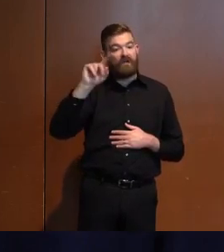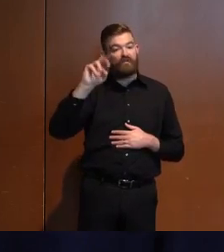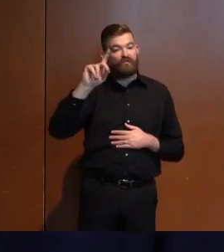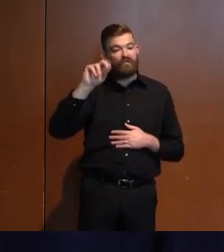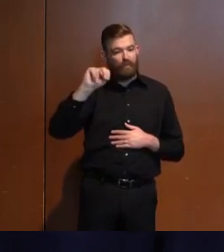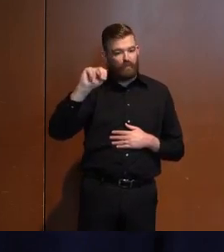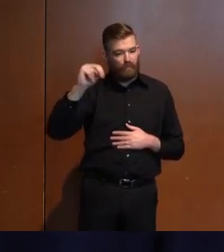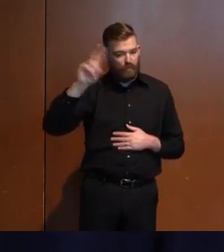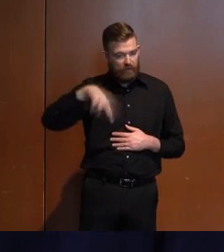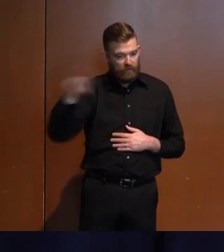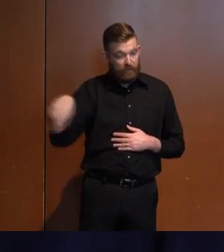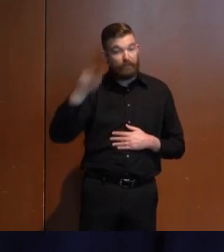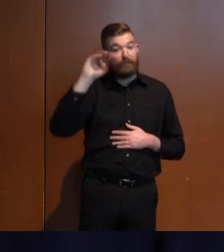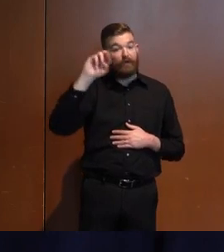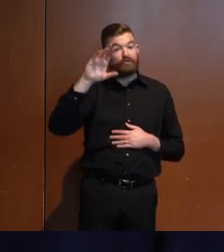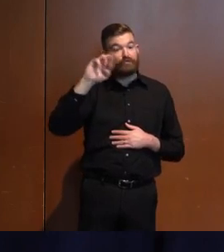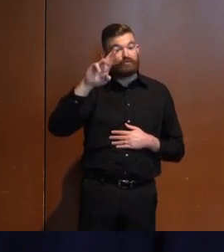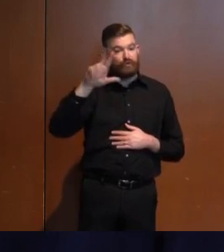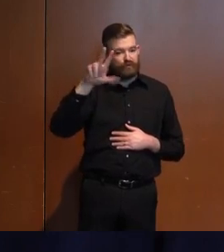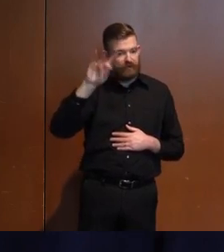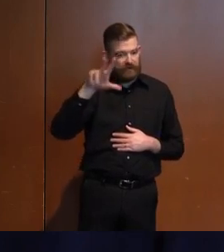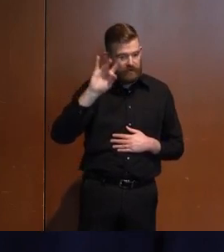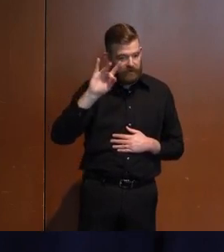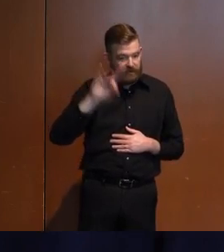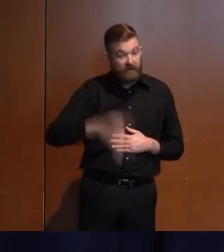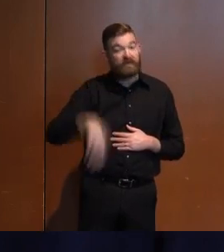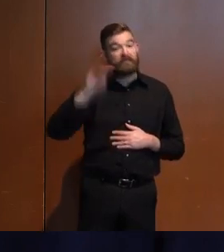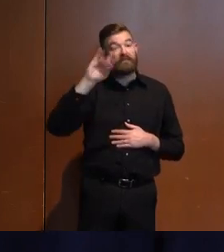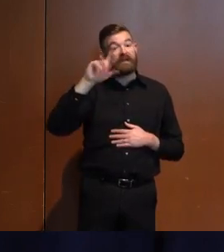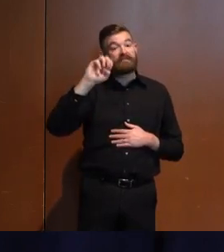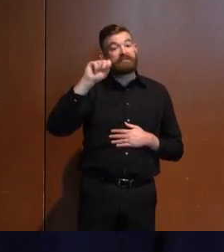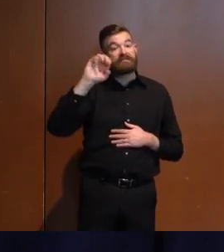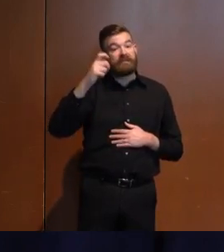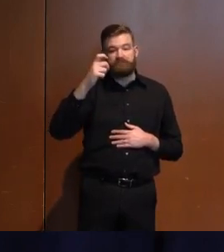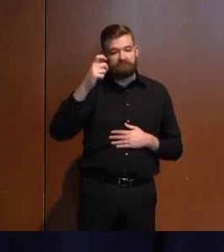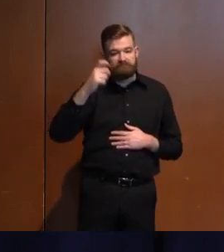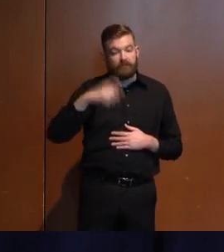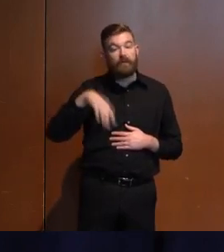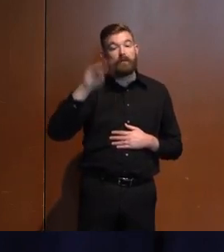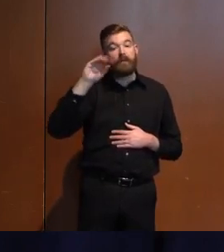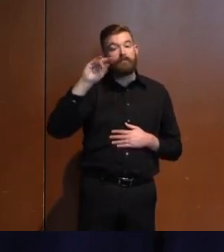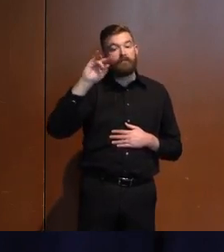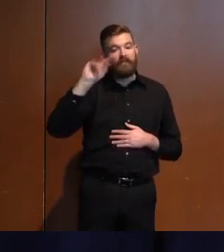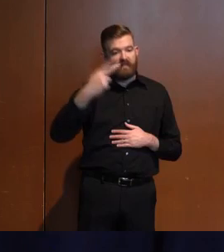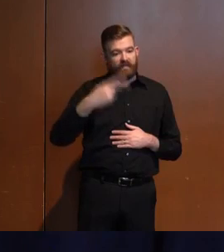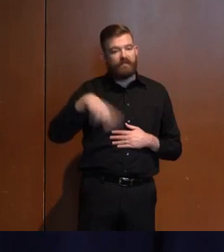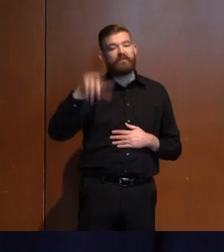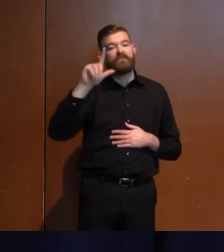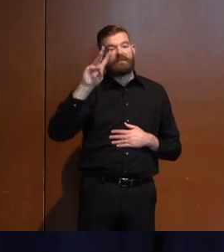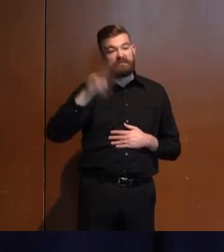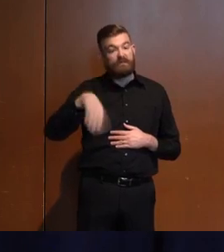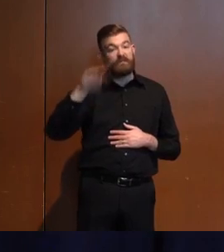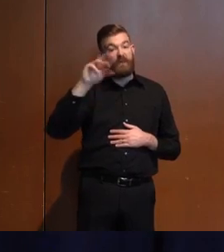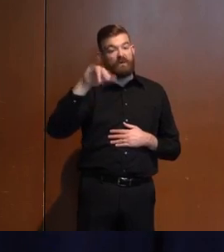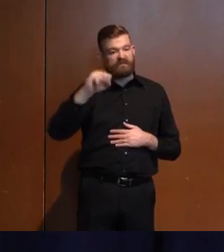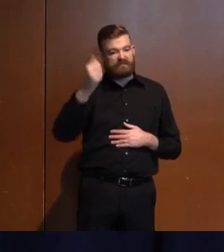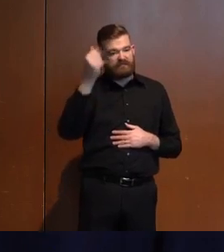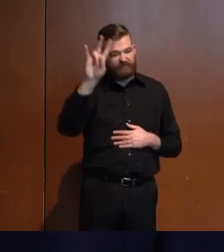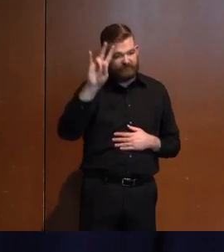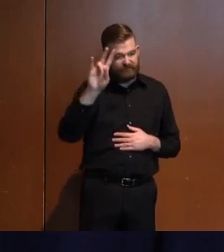38, Monmouth, 26, Morris, 17, Ocean, 33, Passaic,